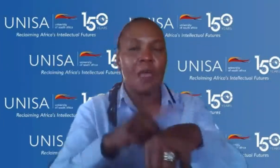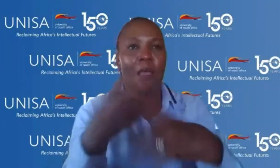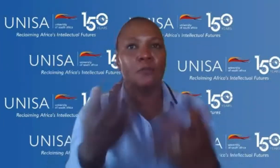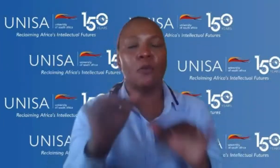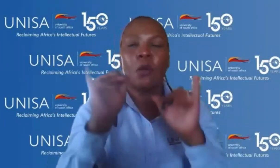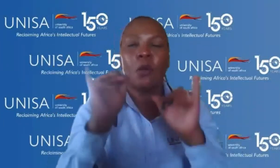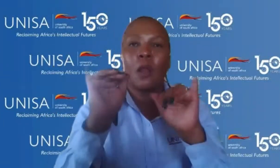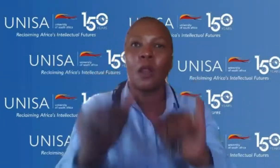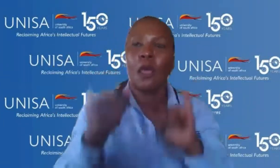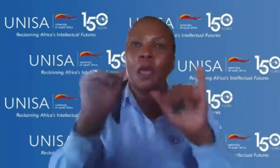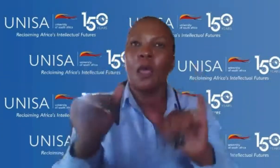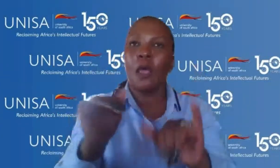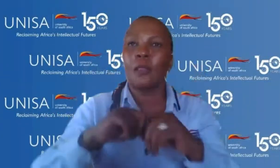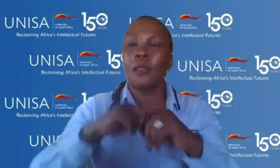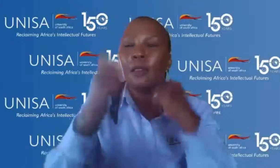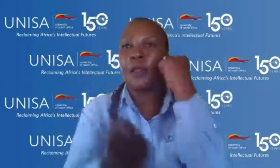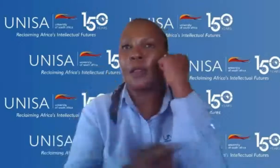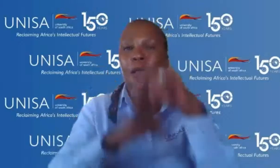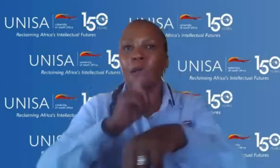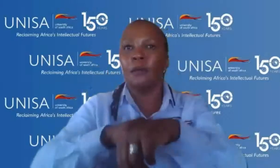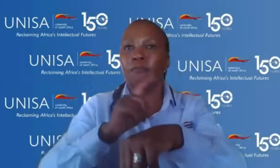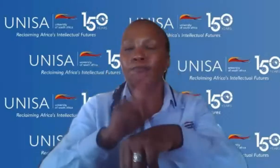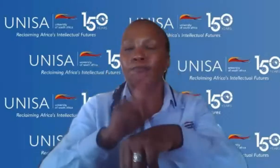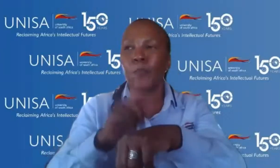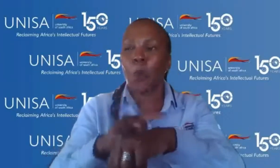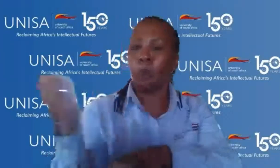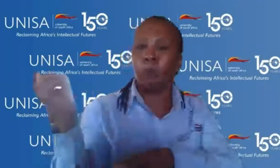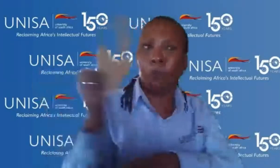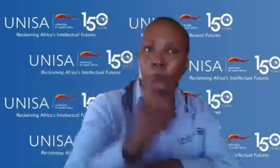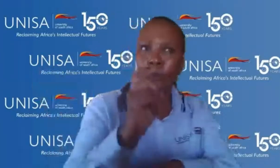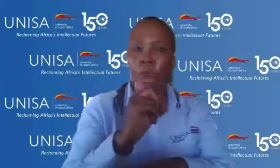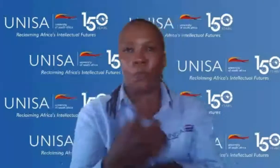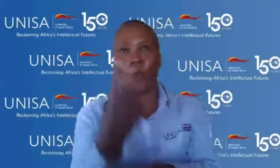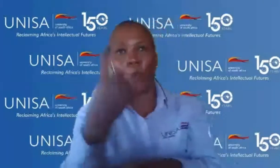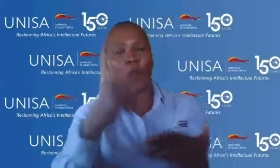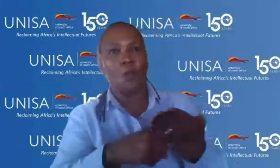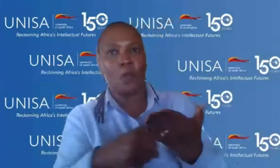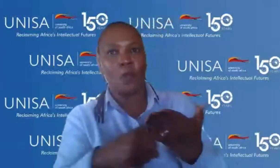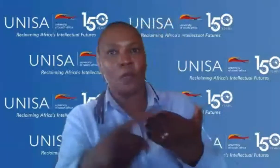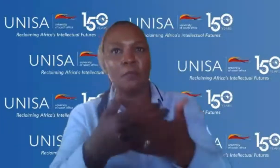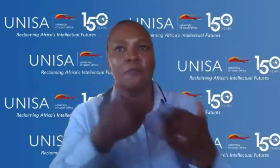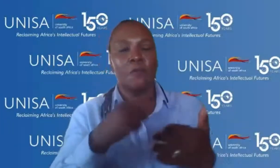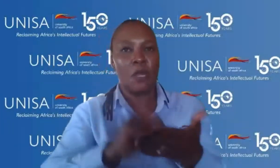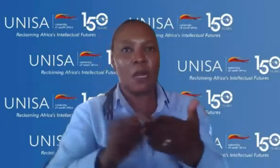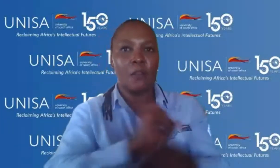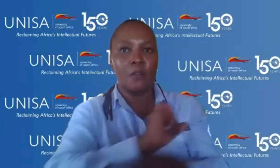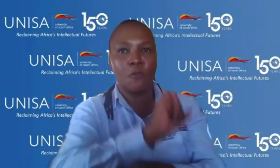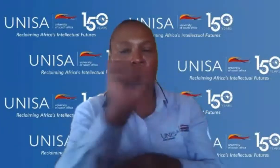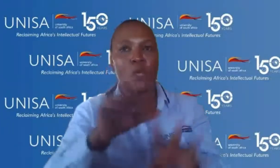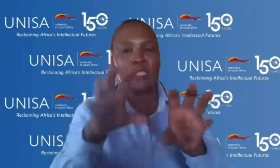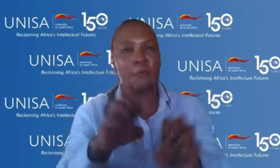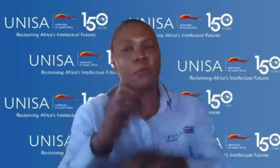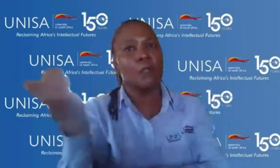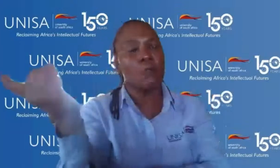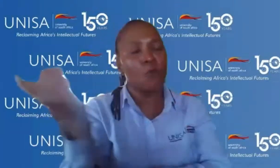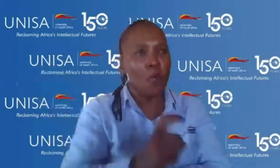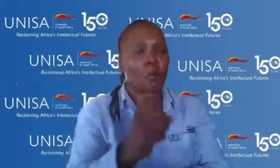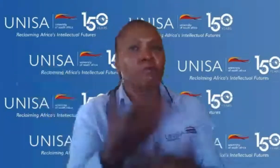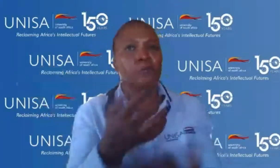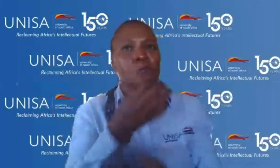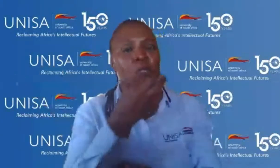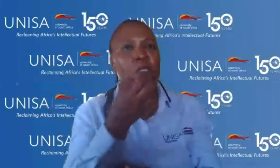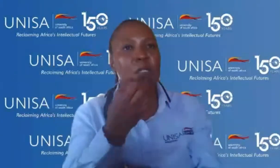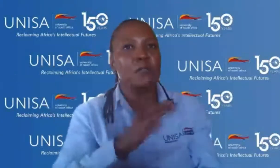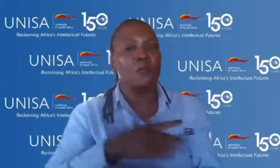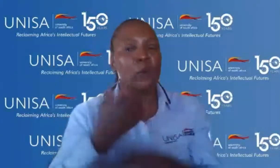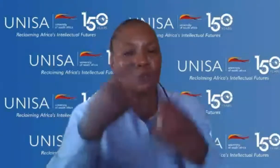last hour. Don't wait for 1 week before you write your examination, then you come, you want to disclose